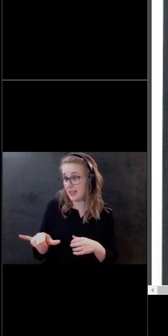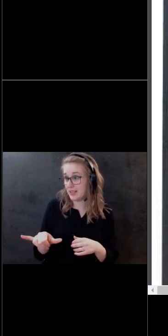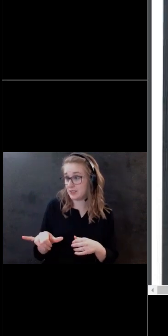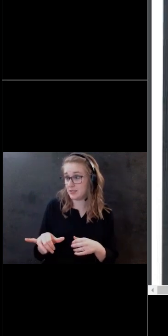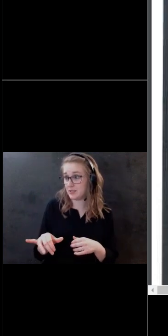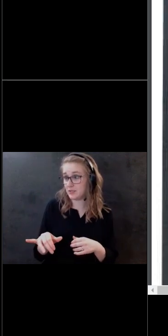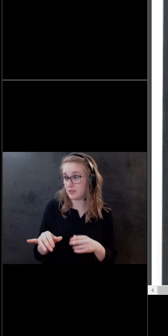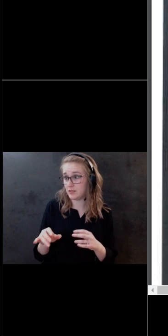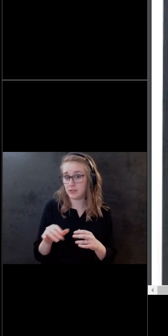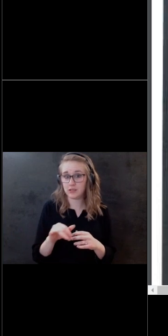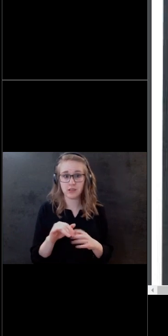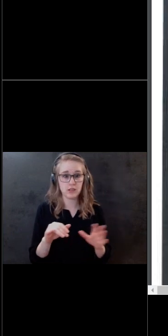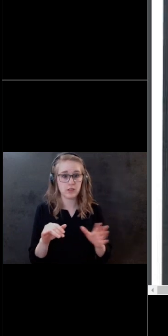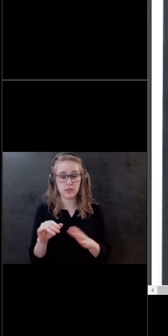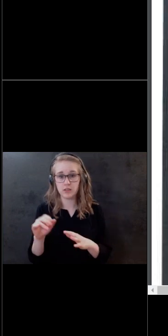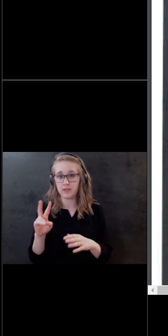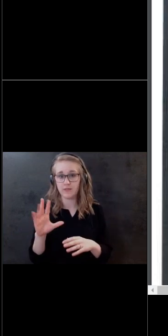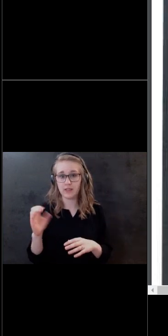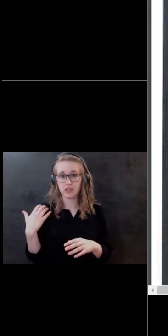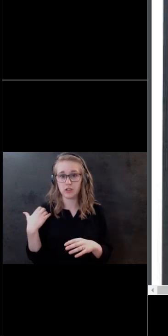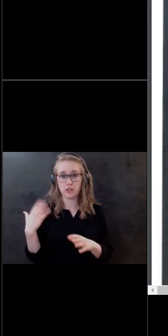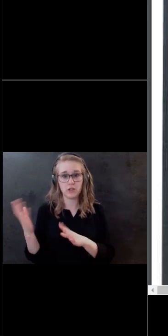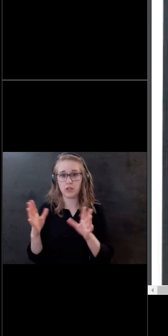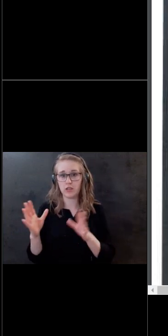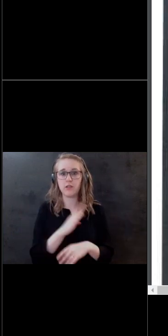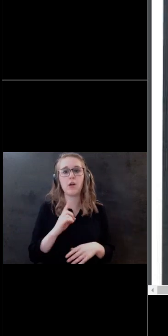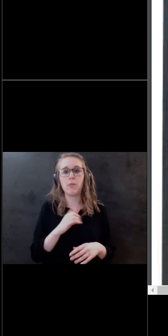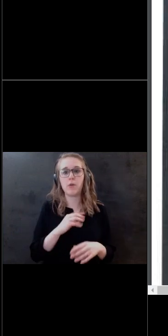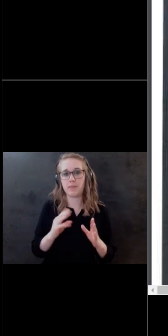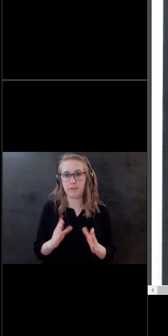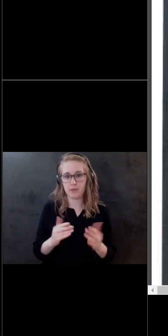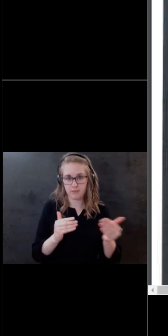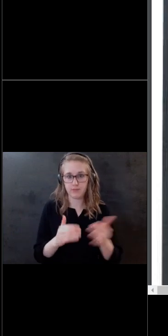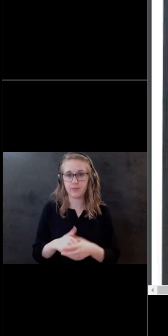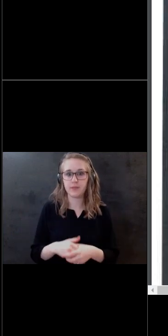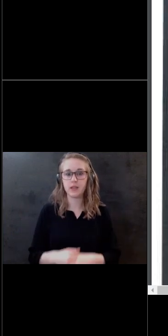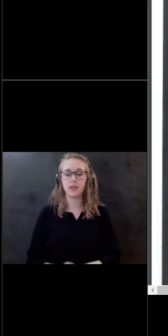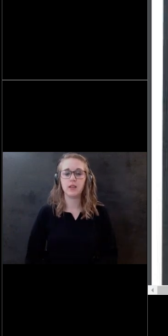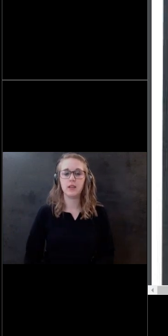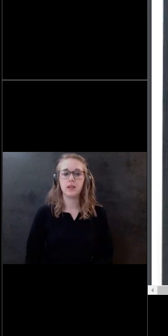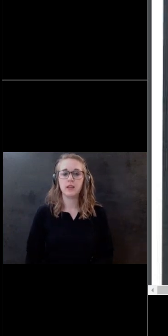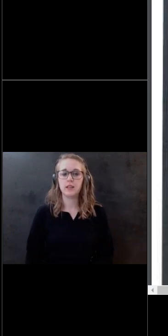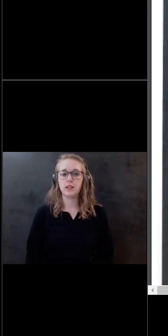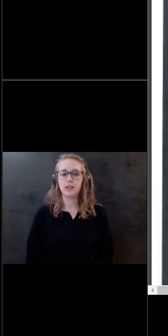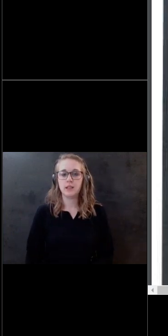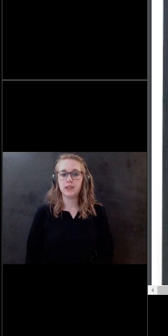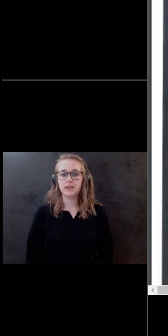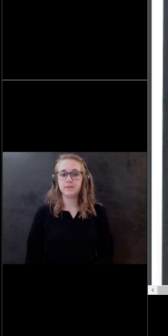Yes, Vice Chair, please let the board member finish. Thank you. Now,